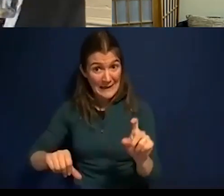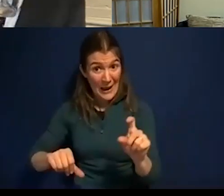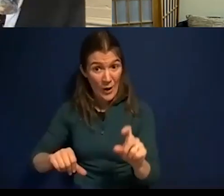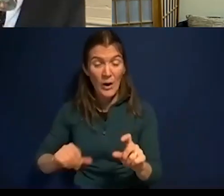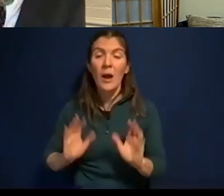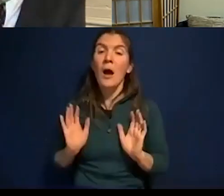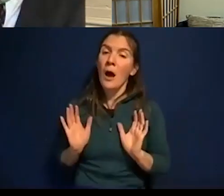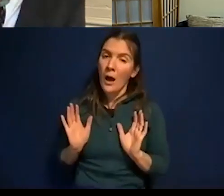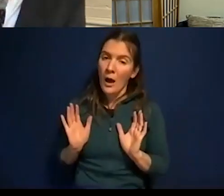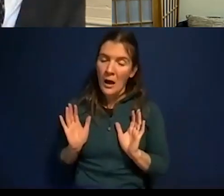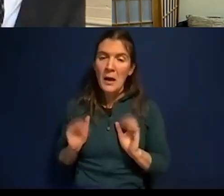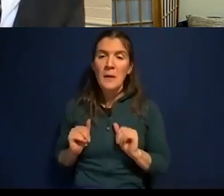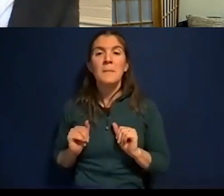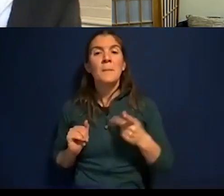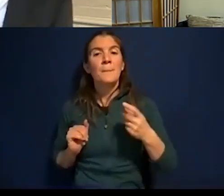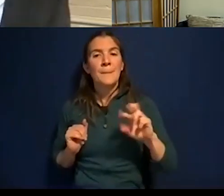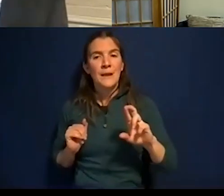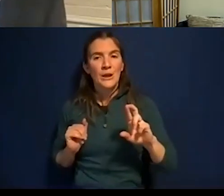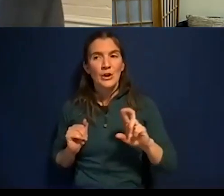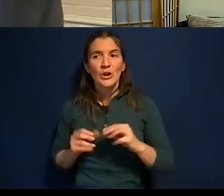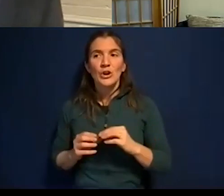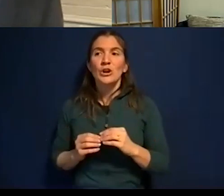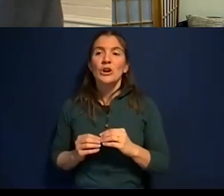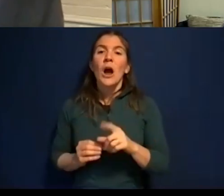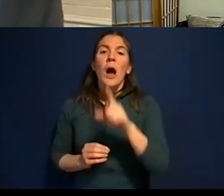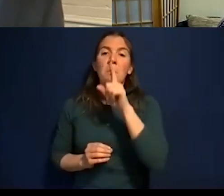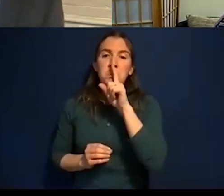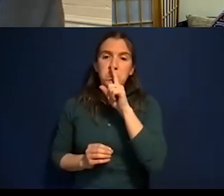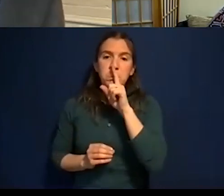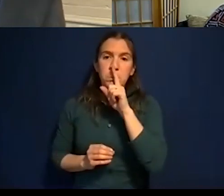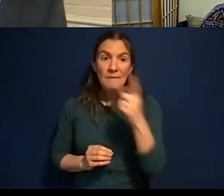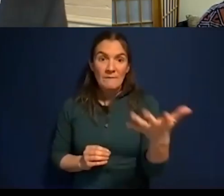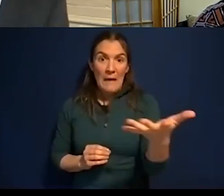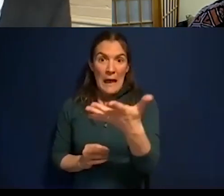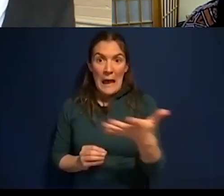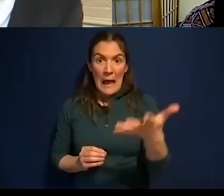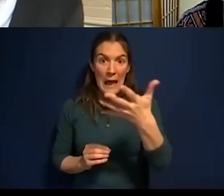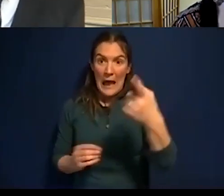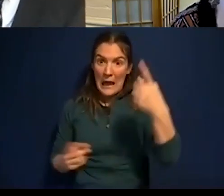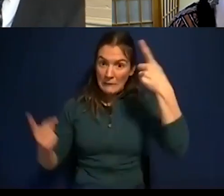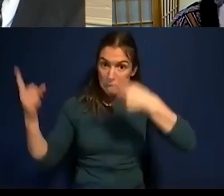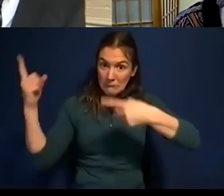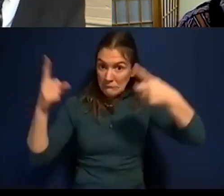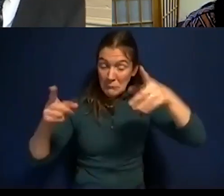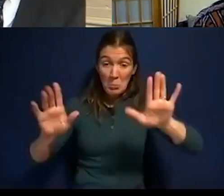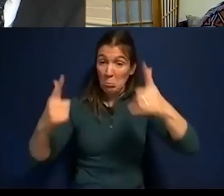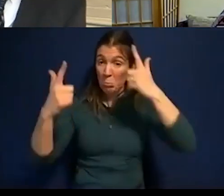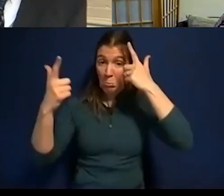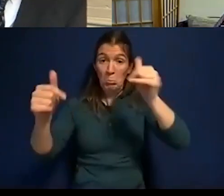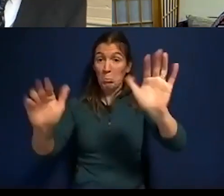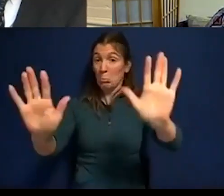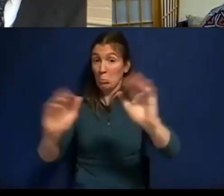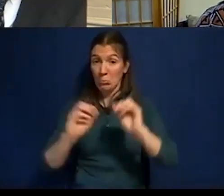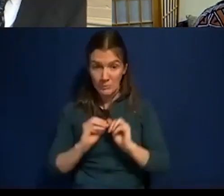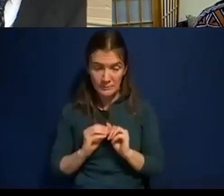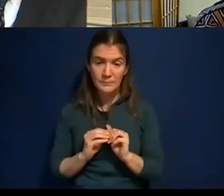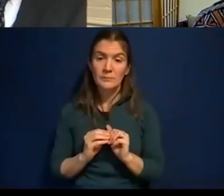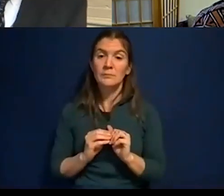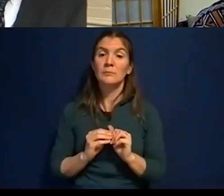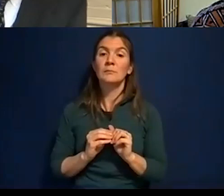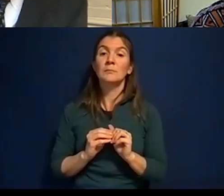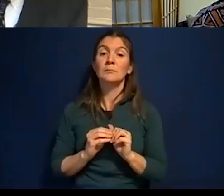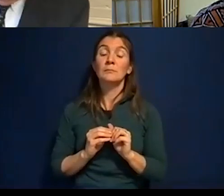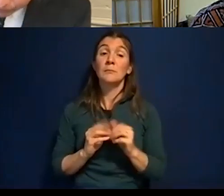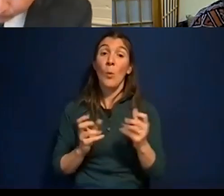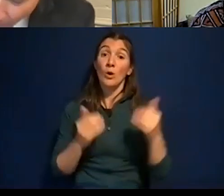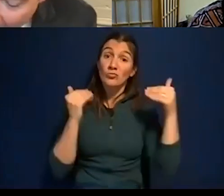Without speaking to where the majority of the five of you should fall in this discussion on taking